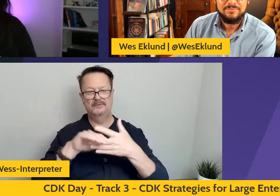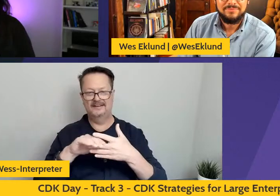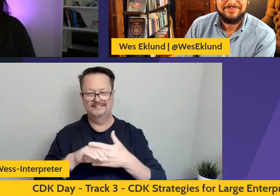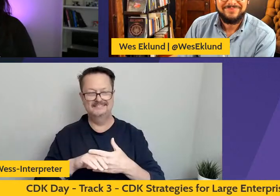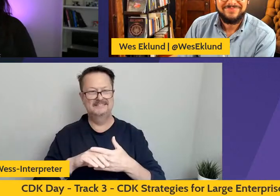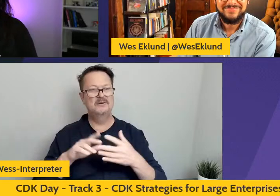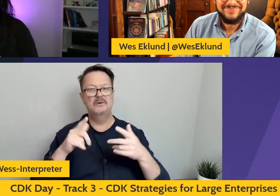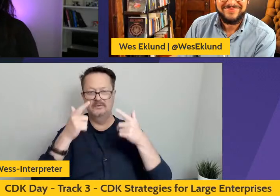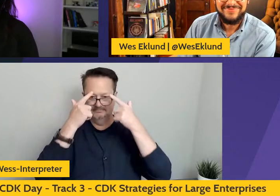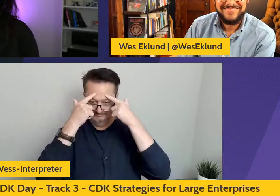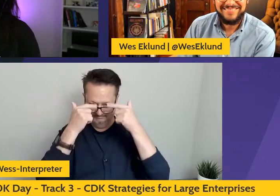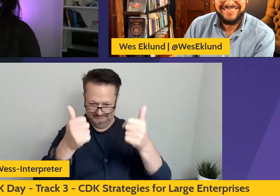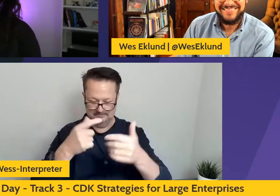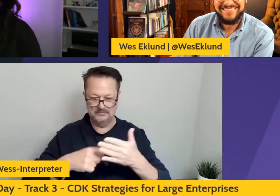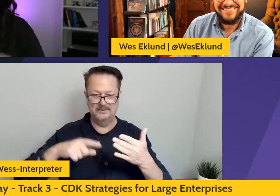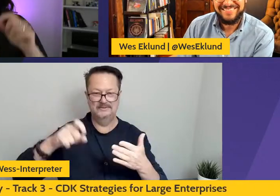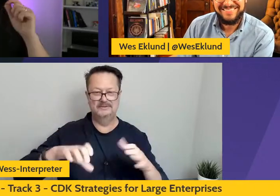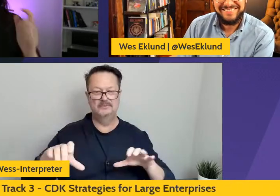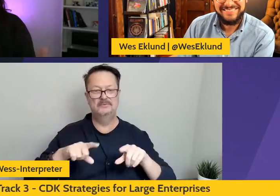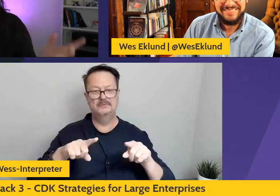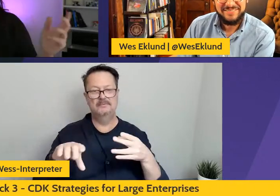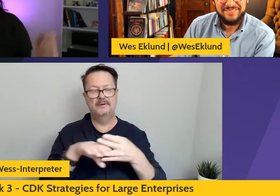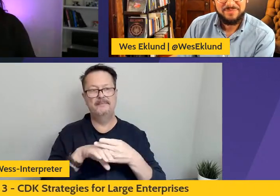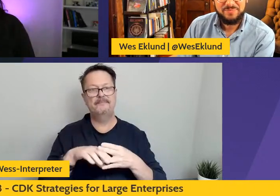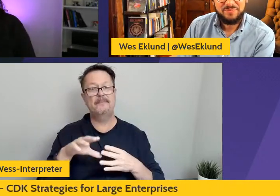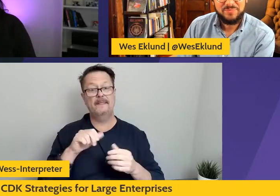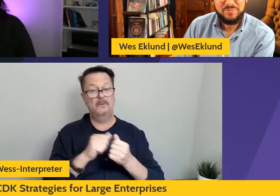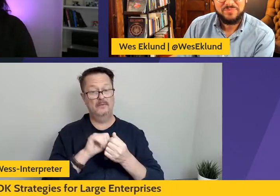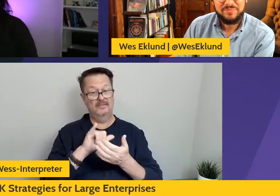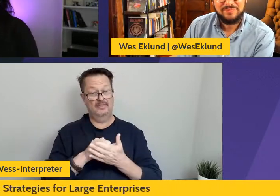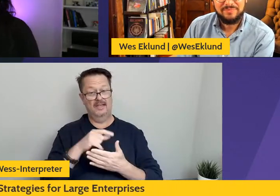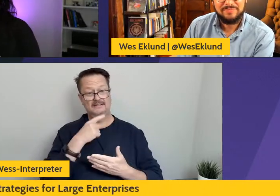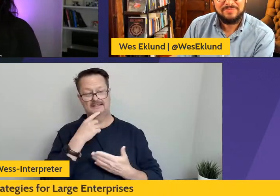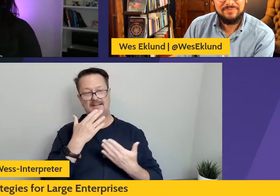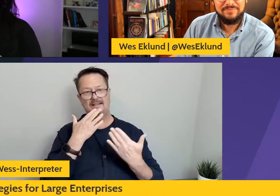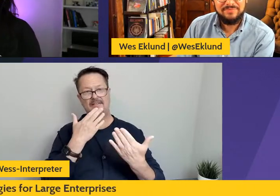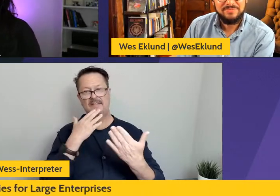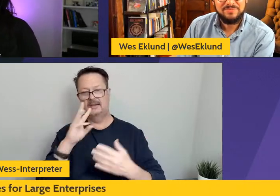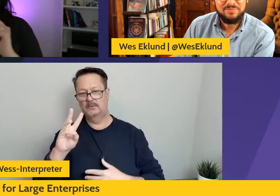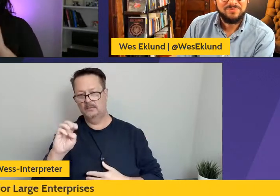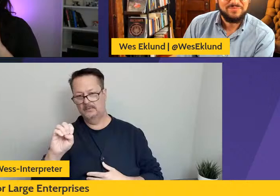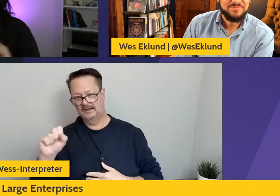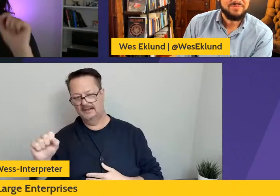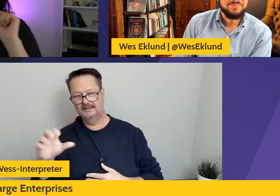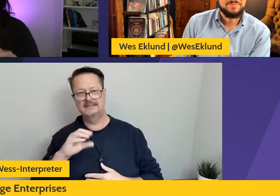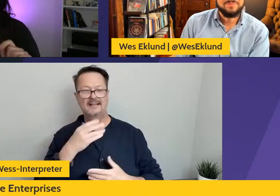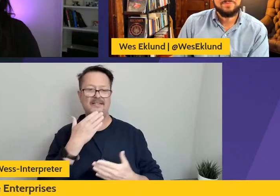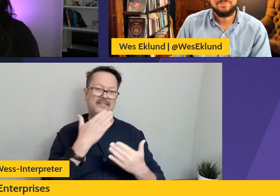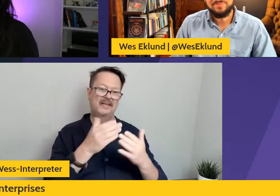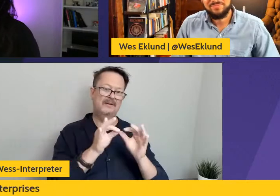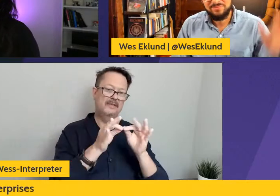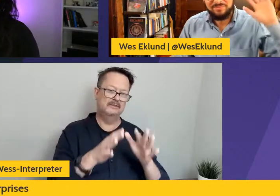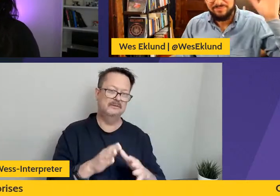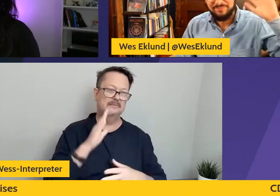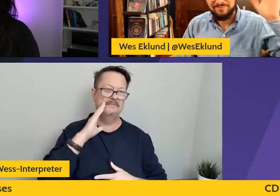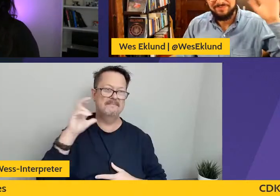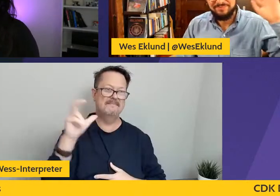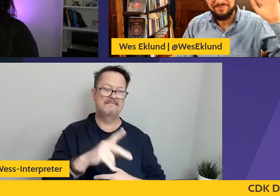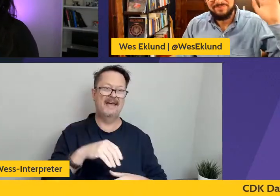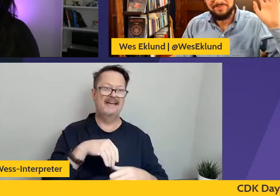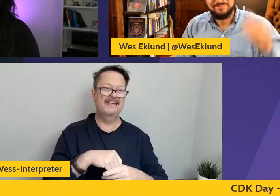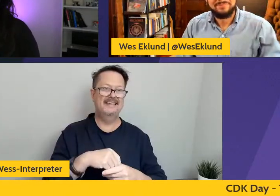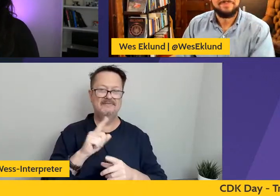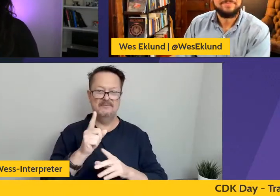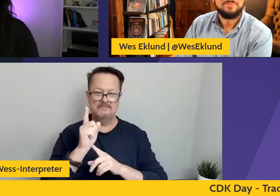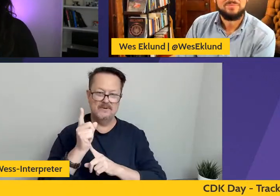do whatever you need to do in that break. And with that said, thank you, Wes, and thanks to interpreters. We are back in a moment.